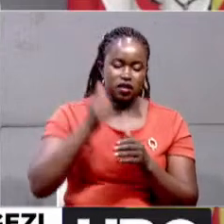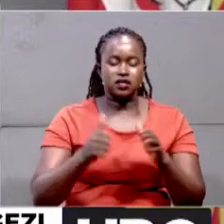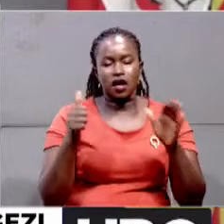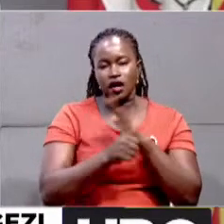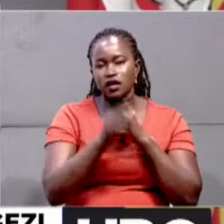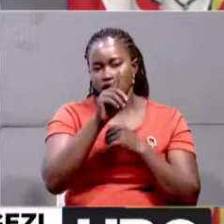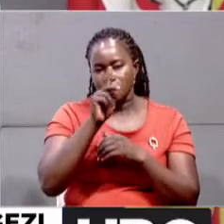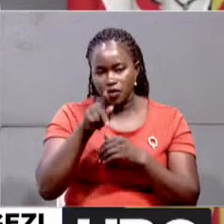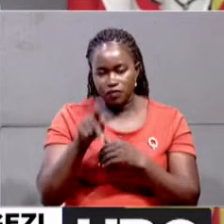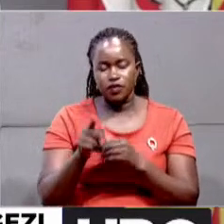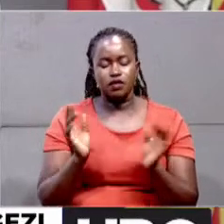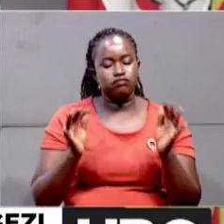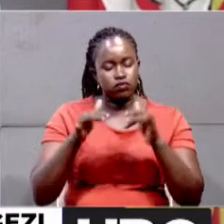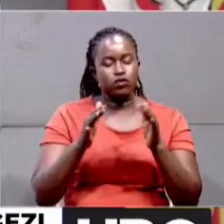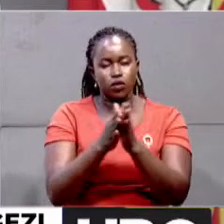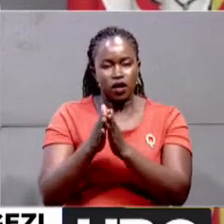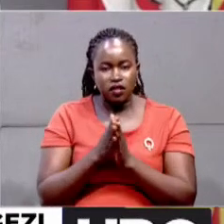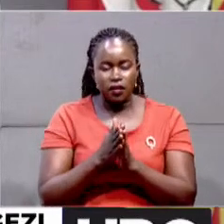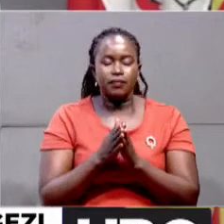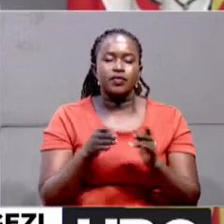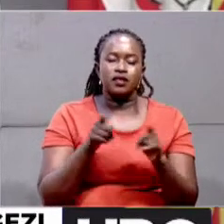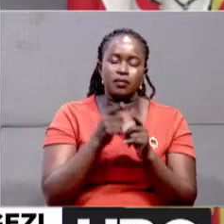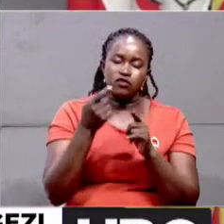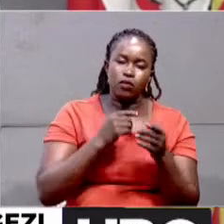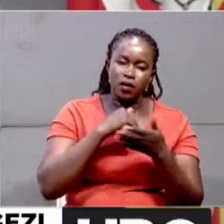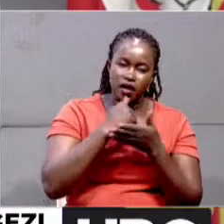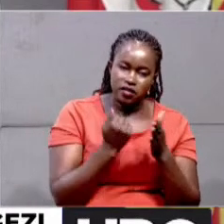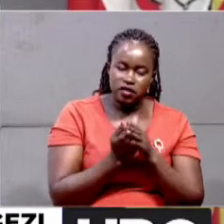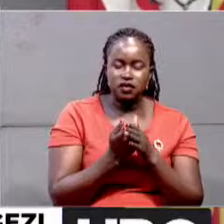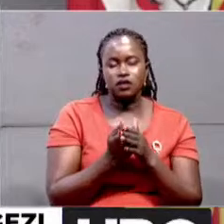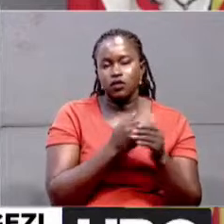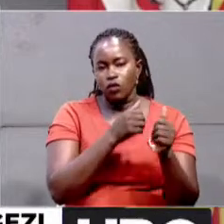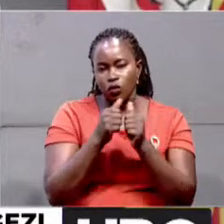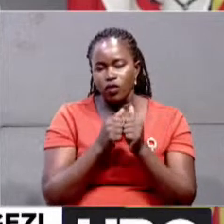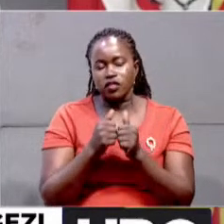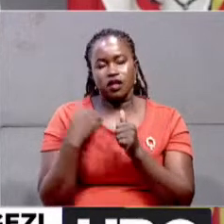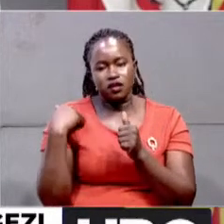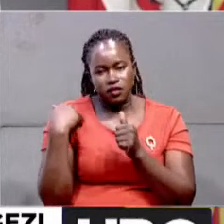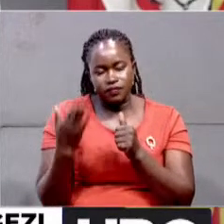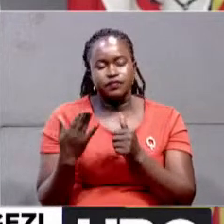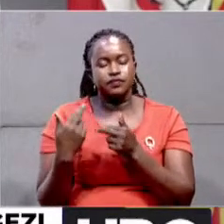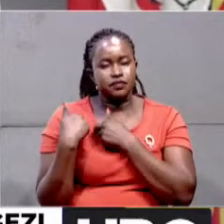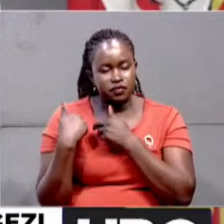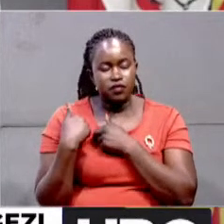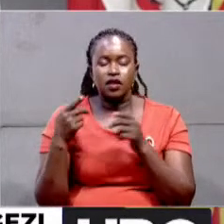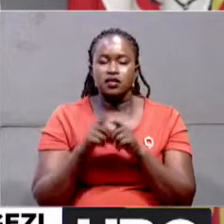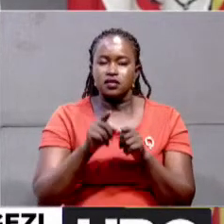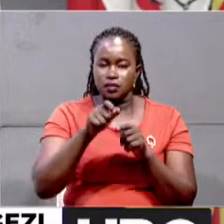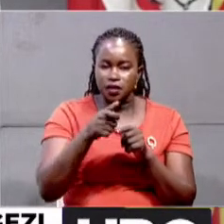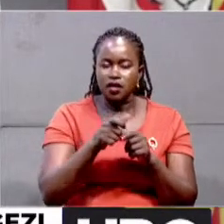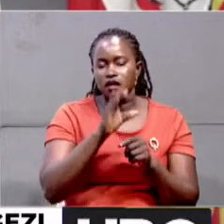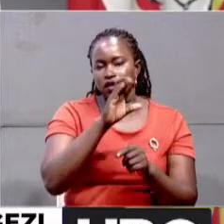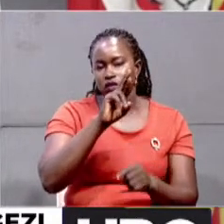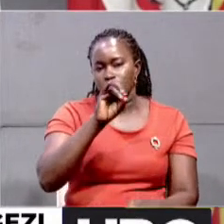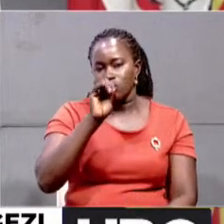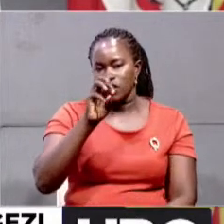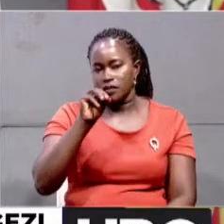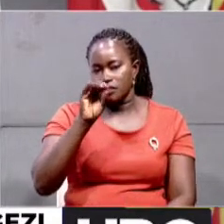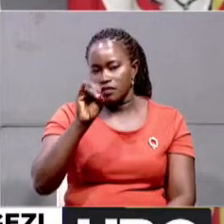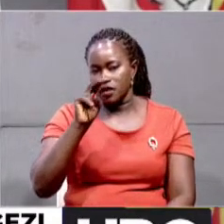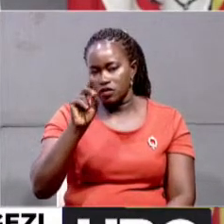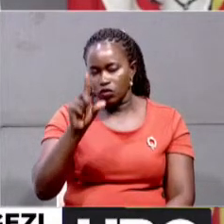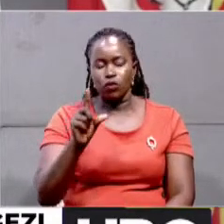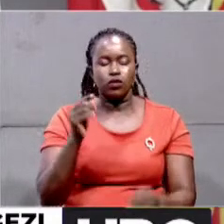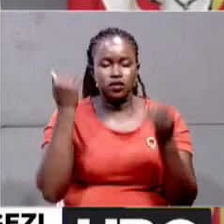DPP, prosecutors from agencies with delegated prosecutorial mandate, and key criminal justice stakeholders